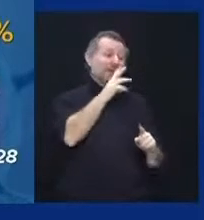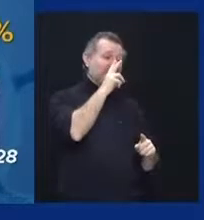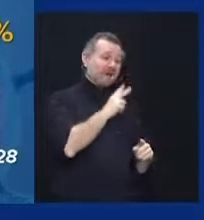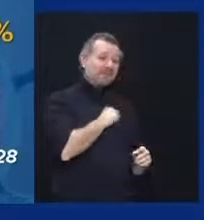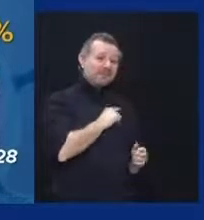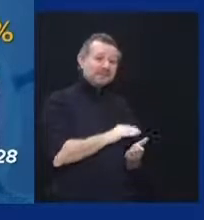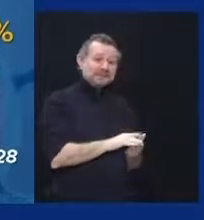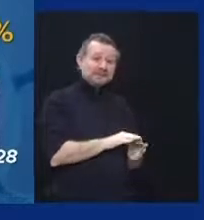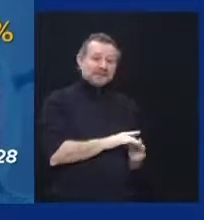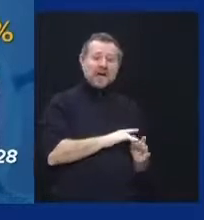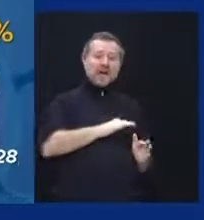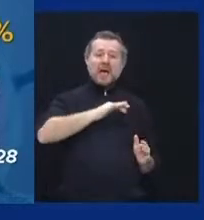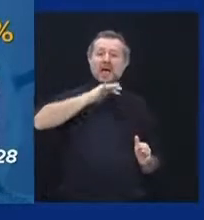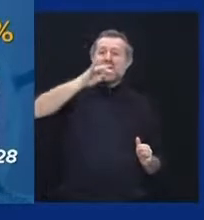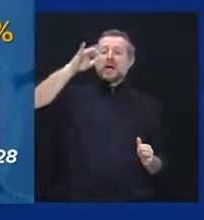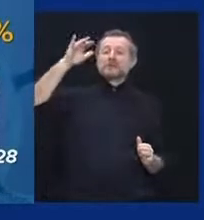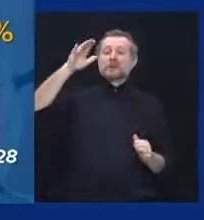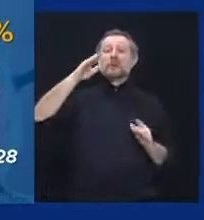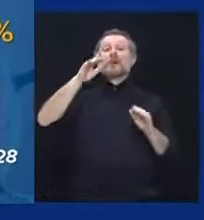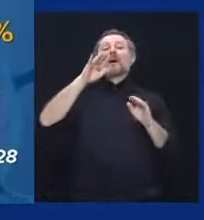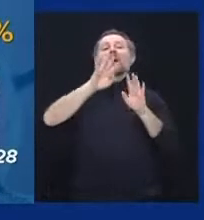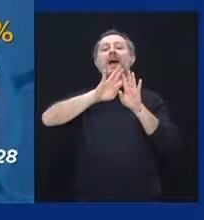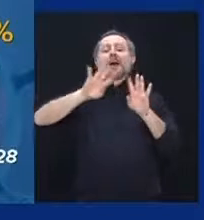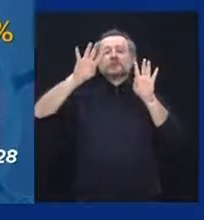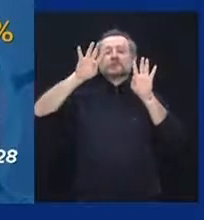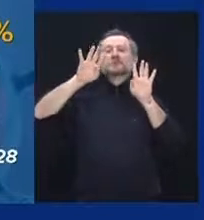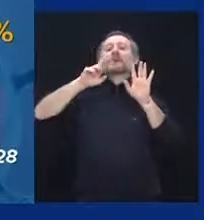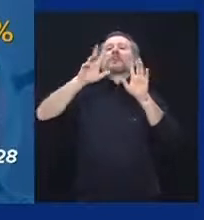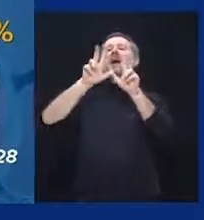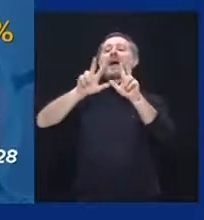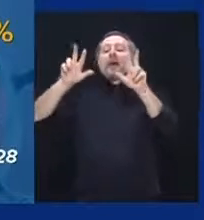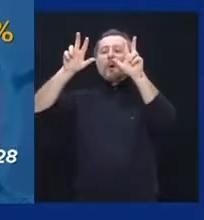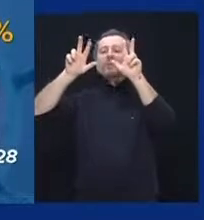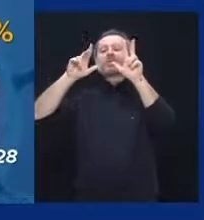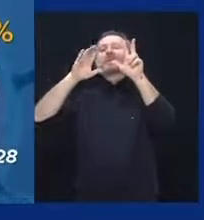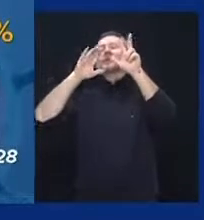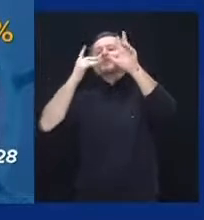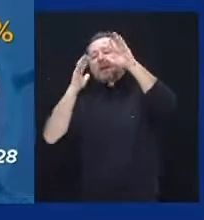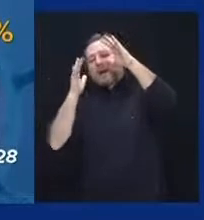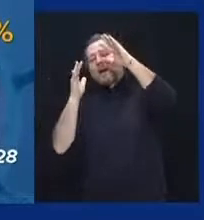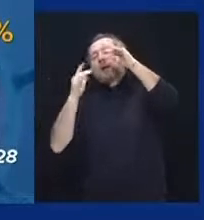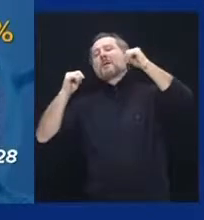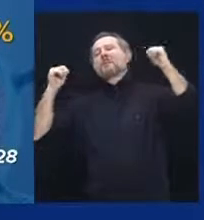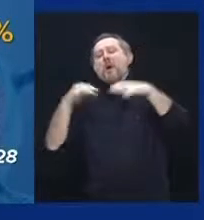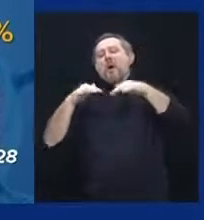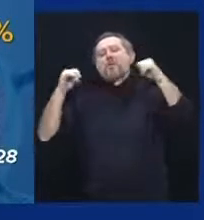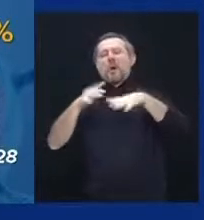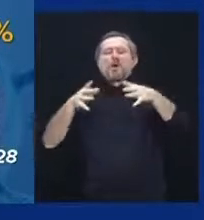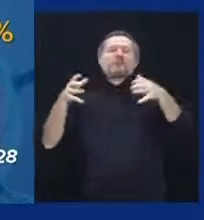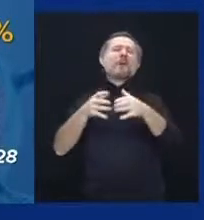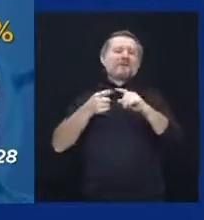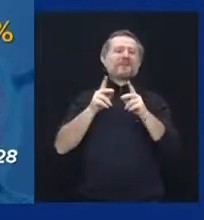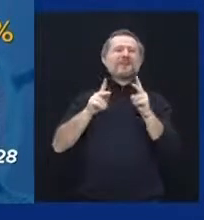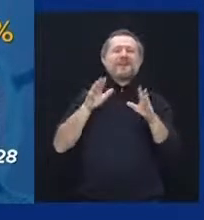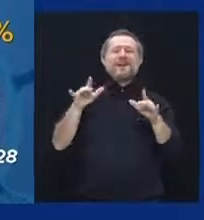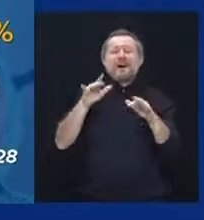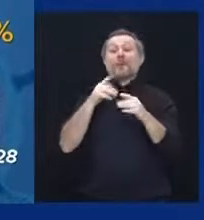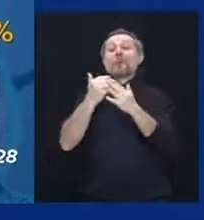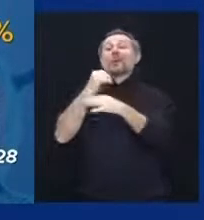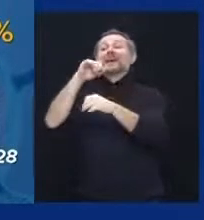Christmas parties, Hanukkah parties, Kwanzaa parties, gatherings, celebrations, New Year's